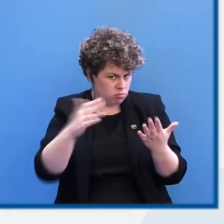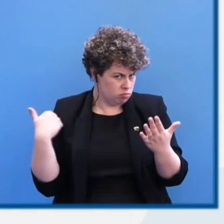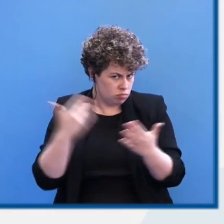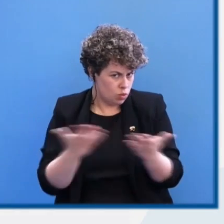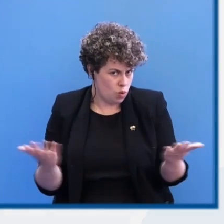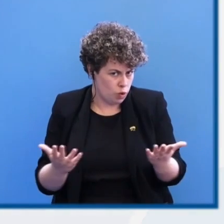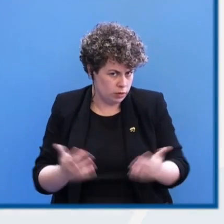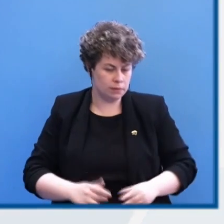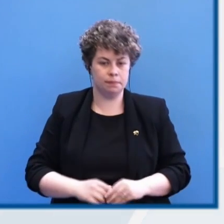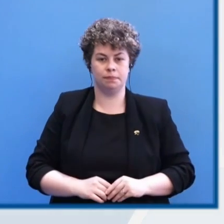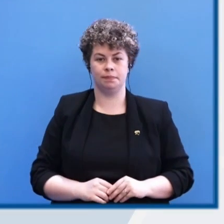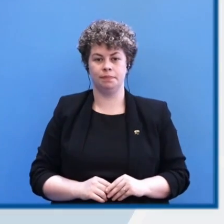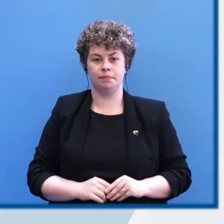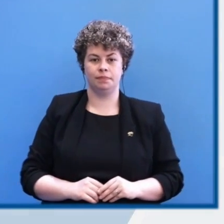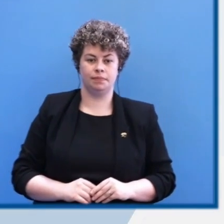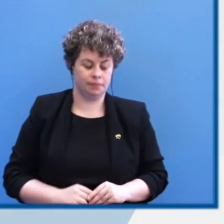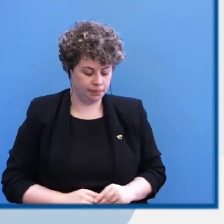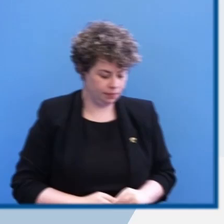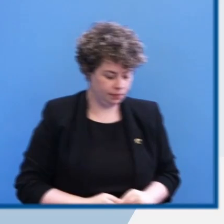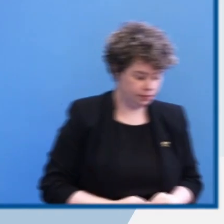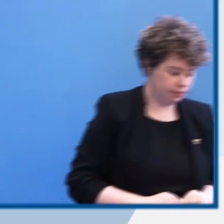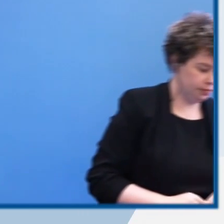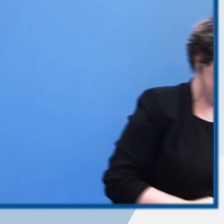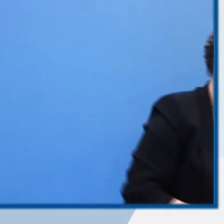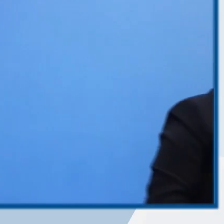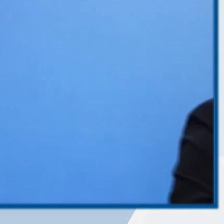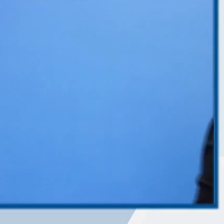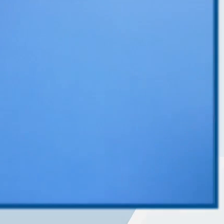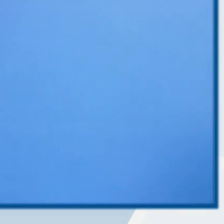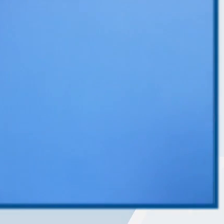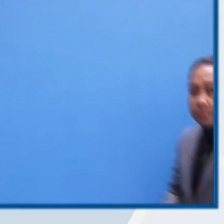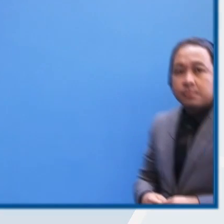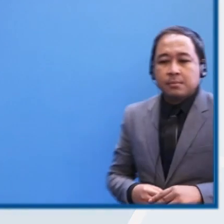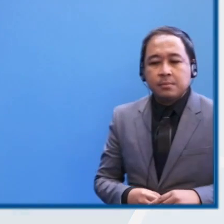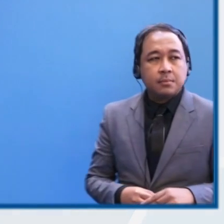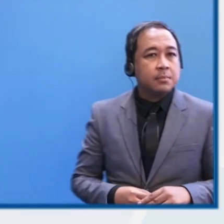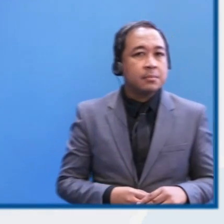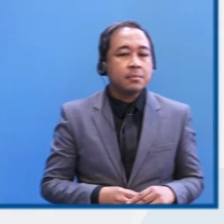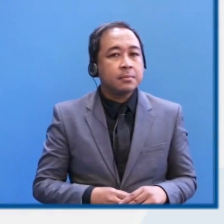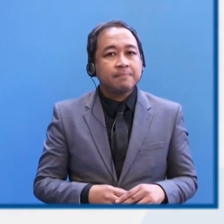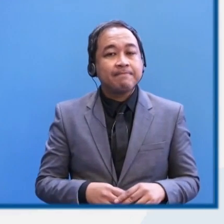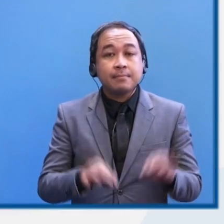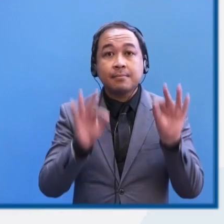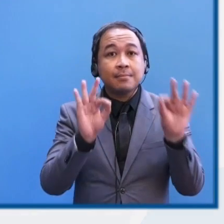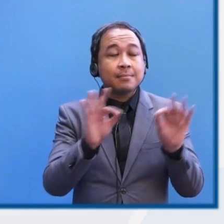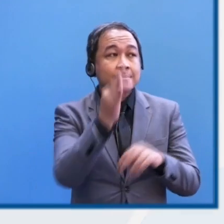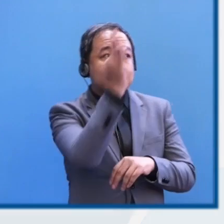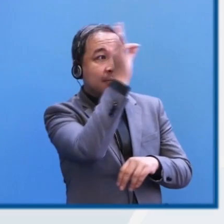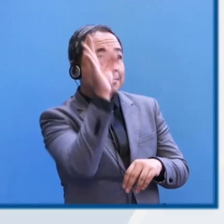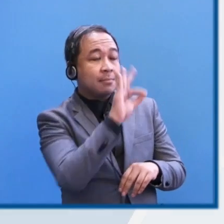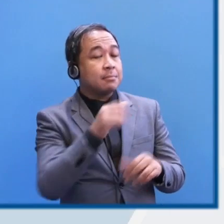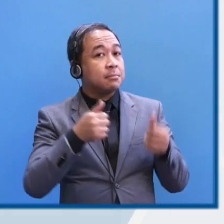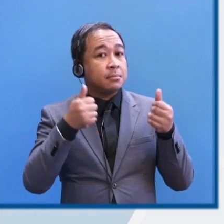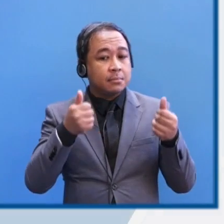Yeah, that's a very good question. It goes also towards the question you already raised about